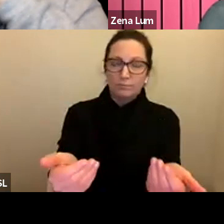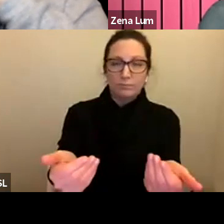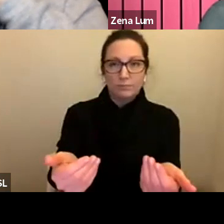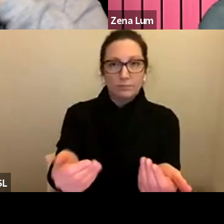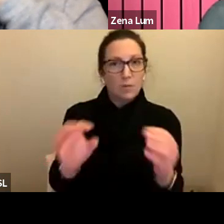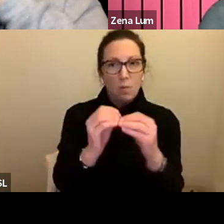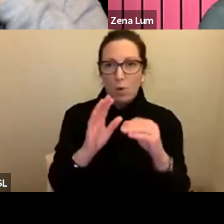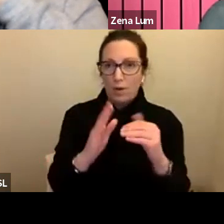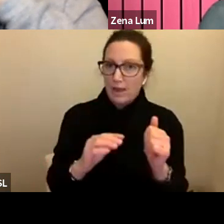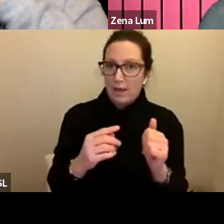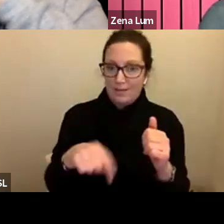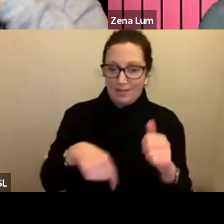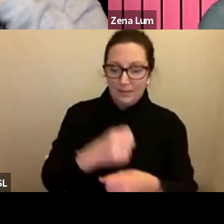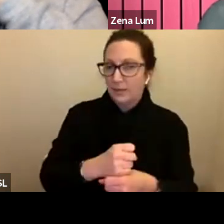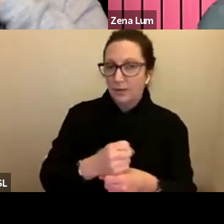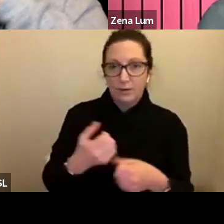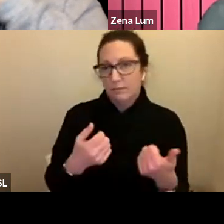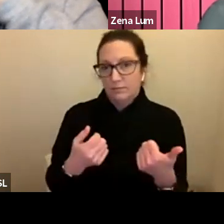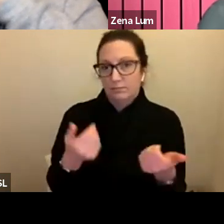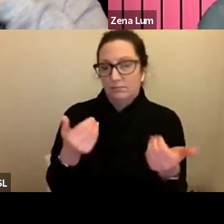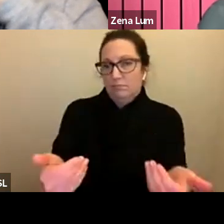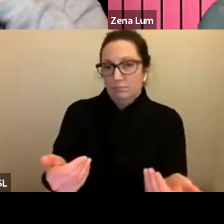year and make it even bolder. Thank you.